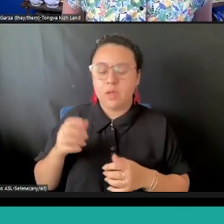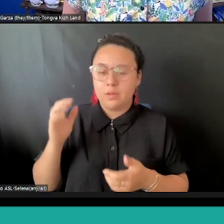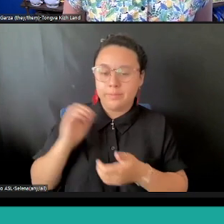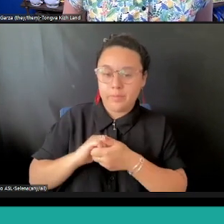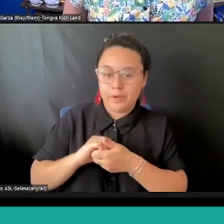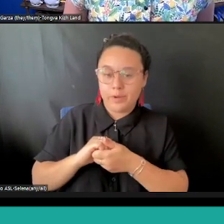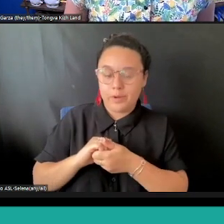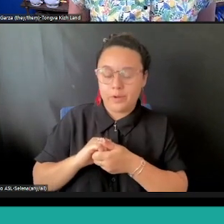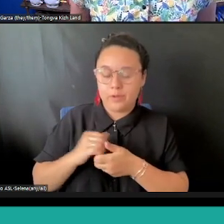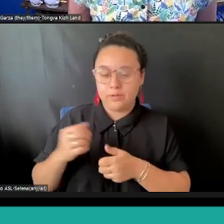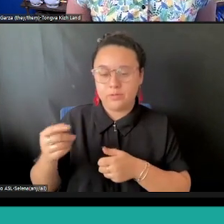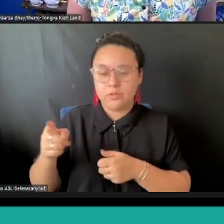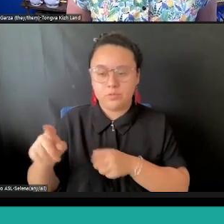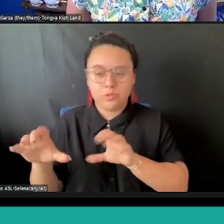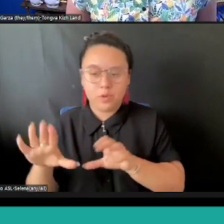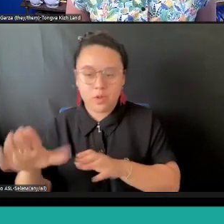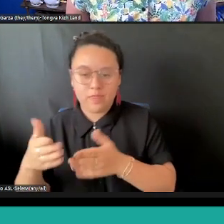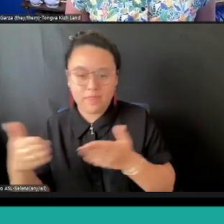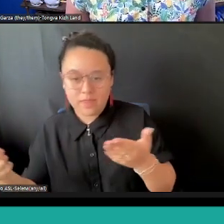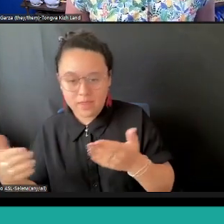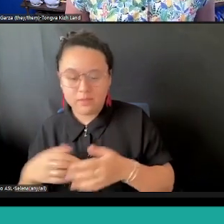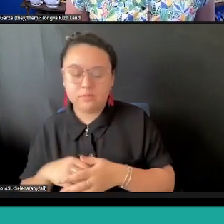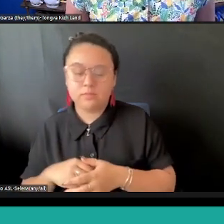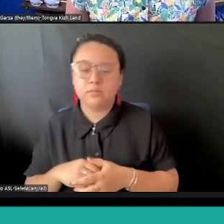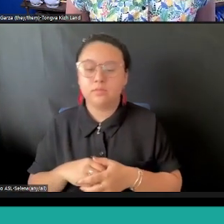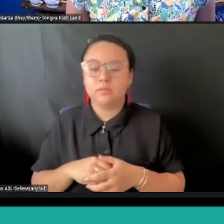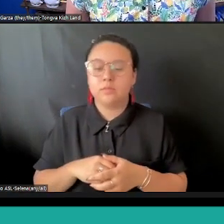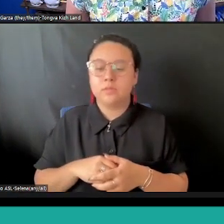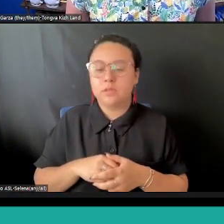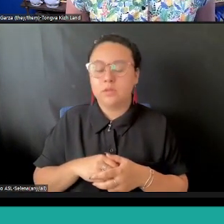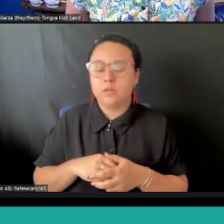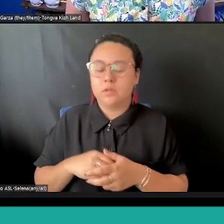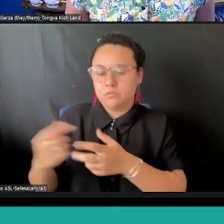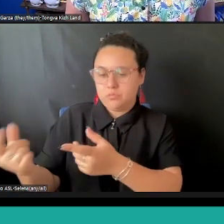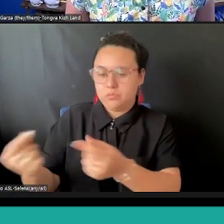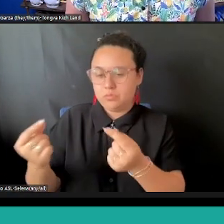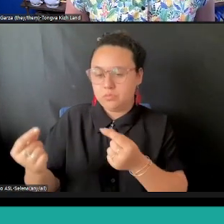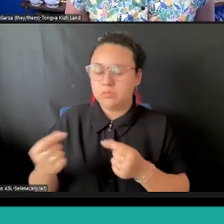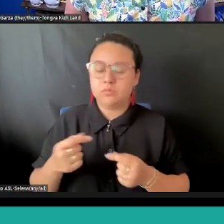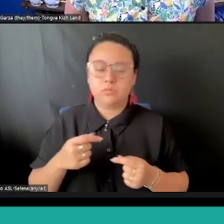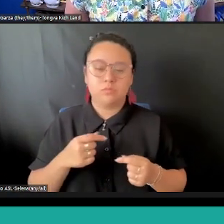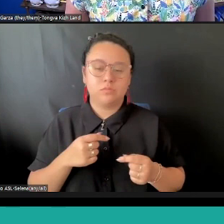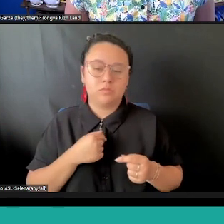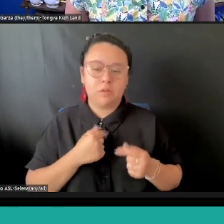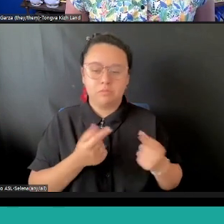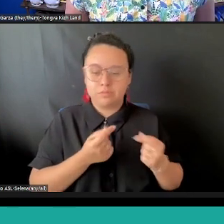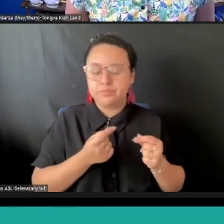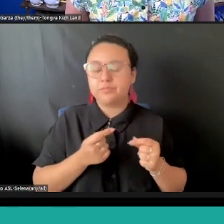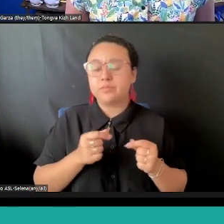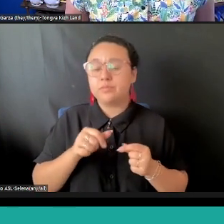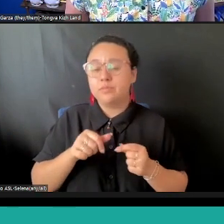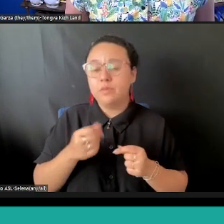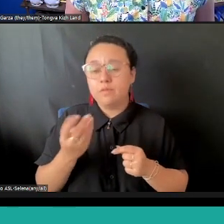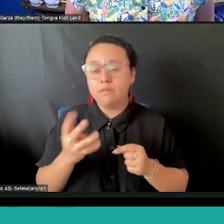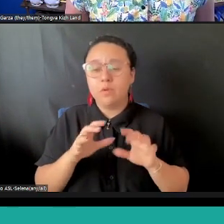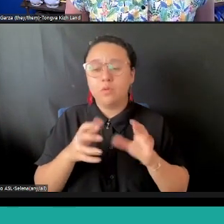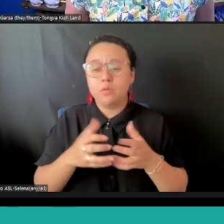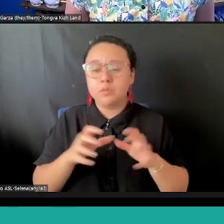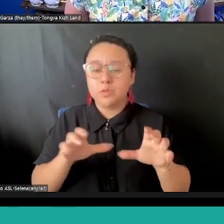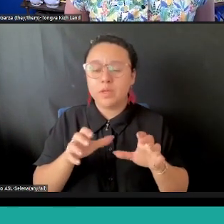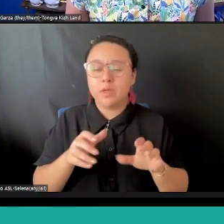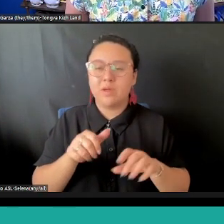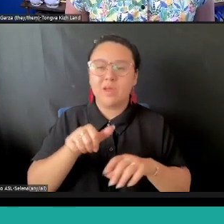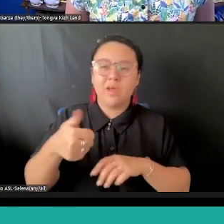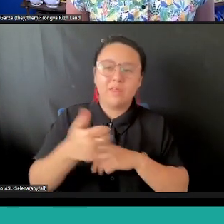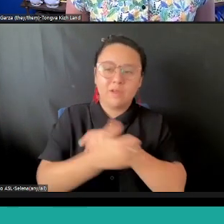I mean, she was doing her thing. There were a couple of groups that were doing things overseas that I was also inspired about in Ireland